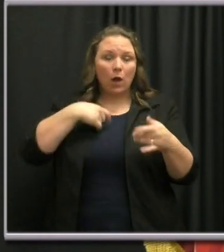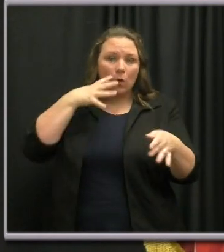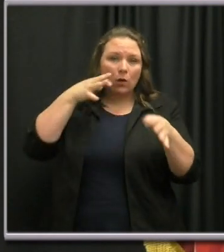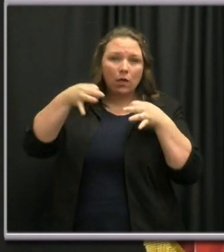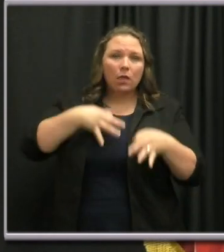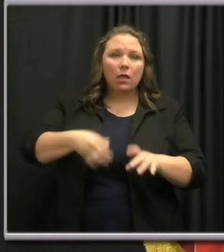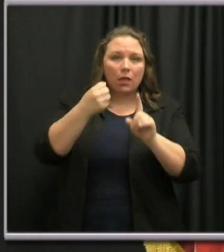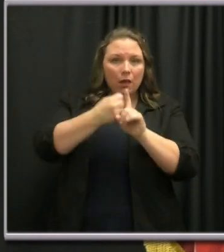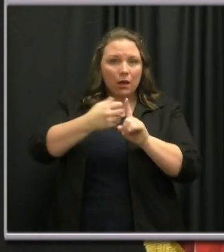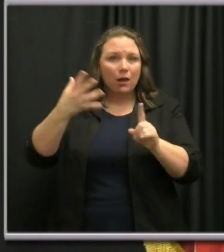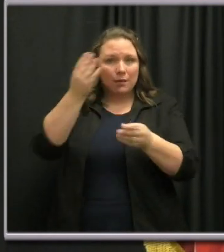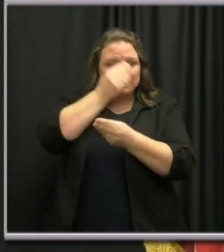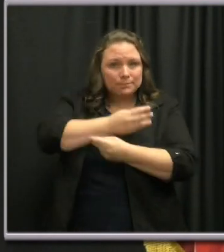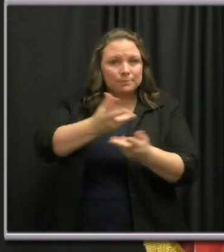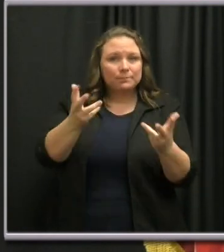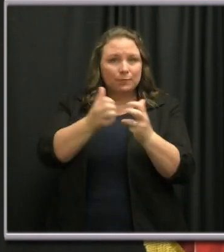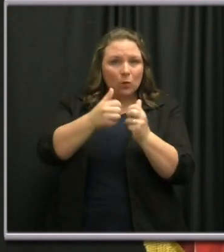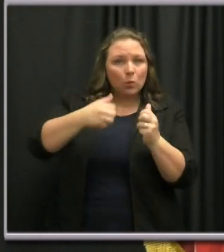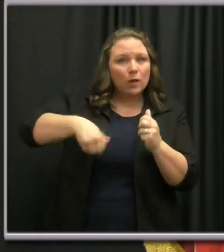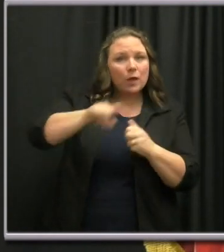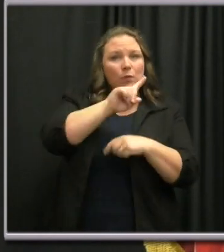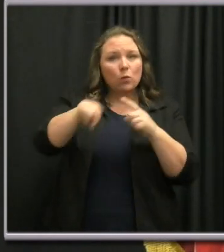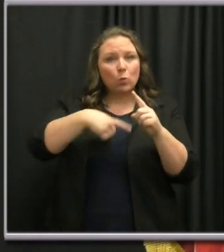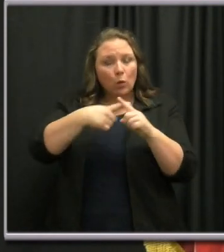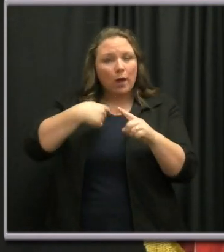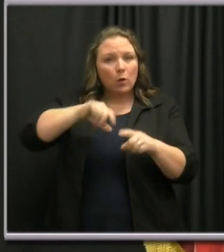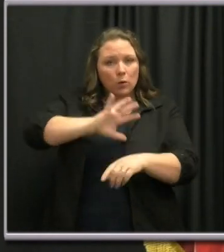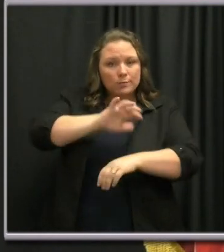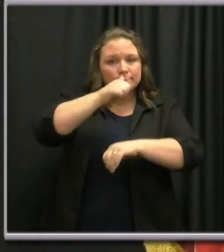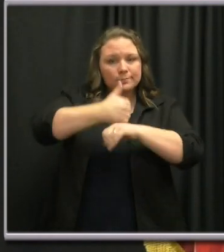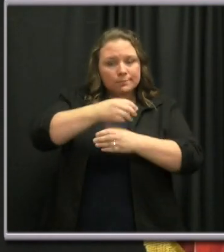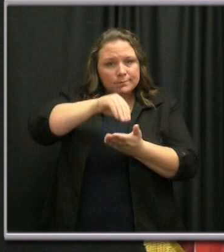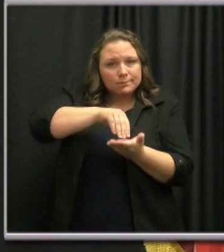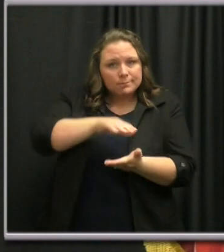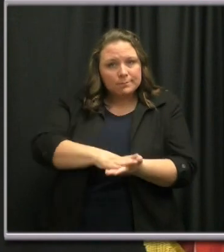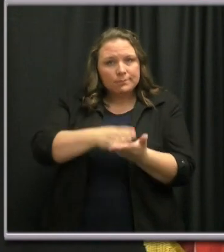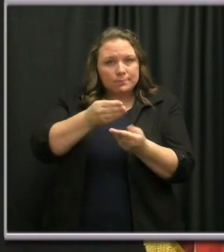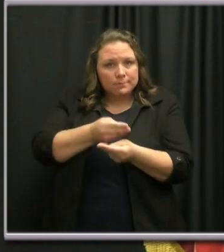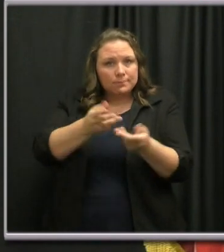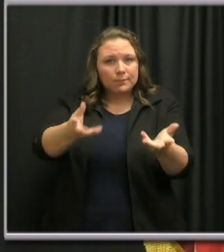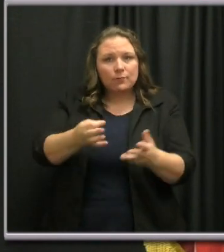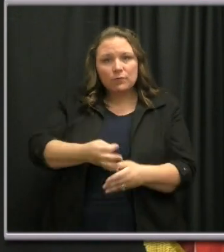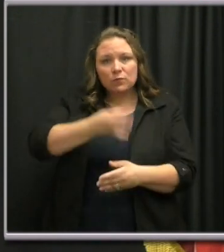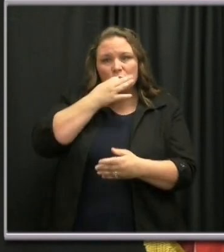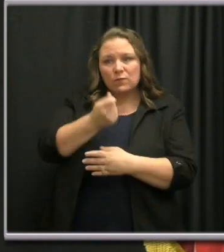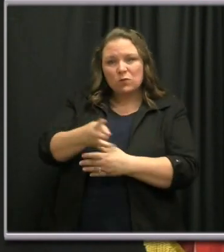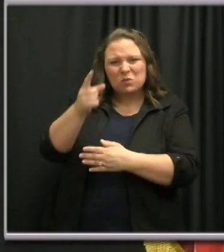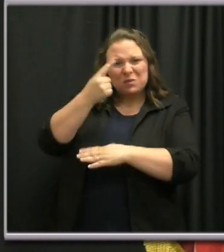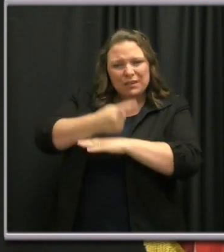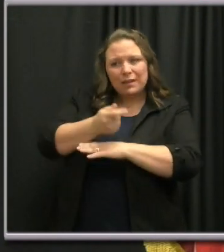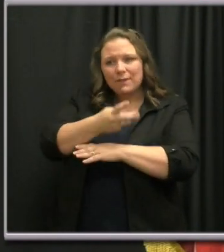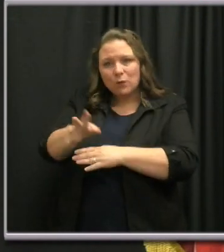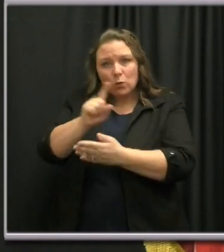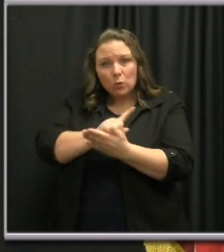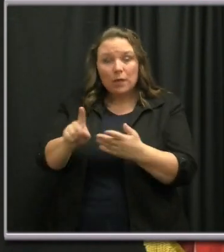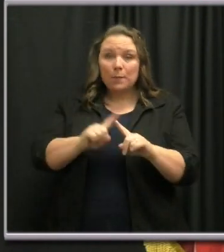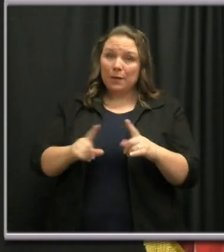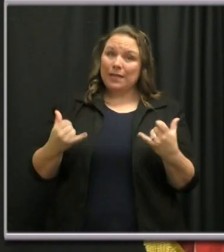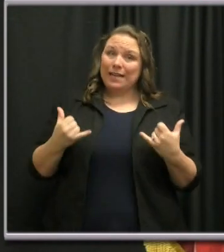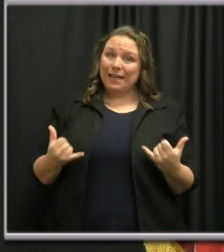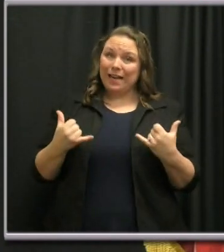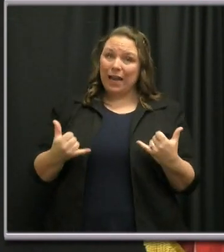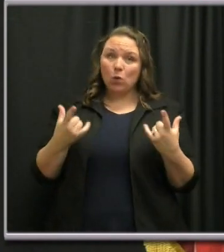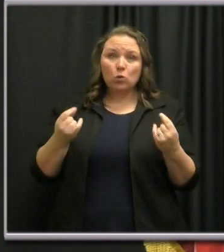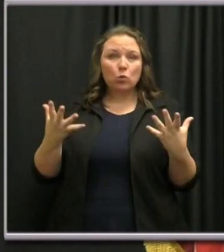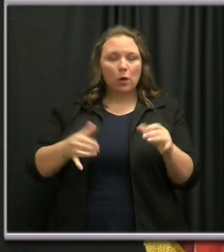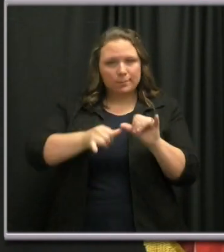of our economic restart plan as they develop in the days and the weeks to come. But in the meantime, we